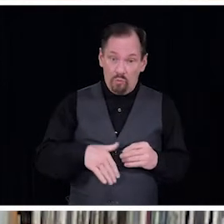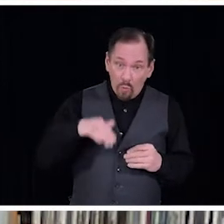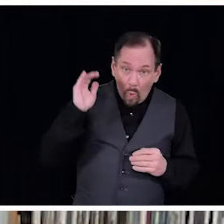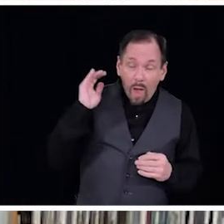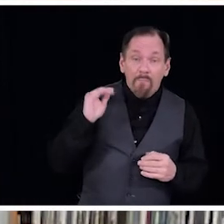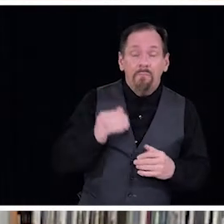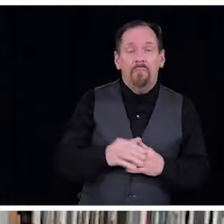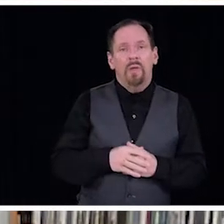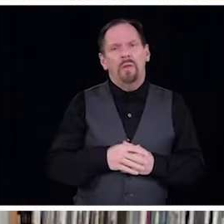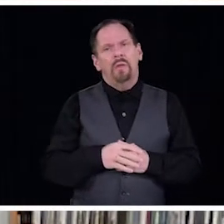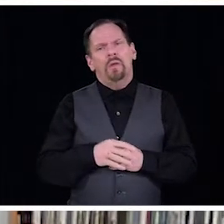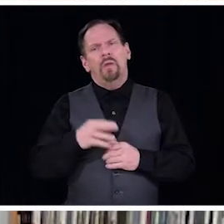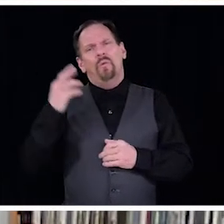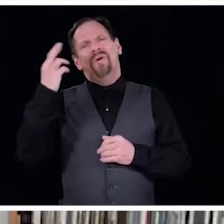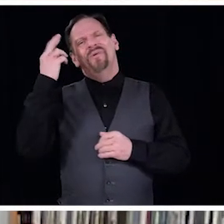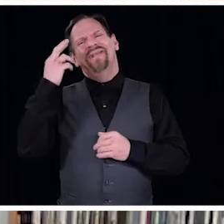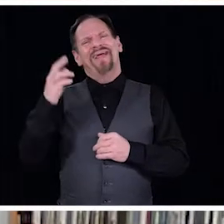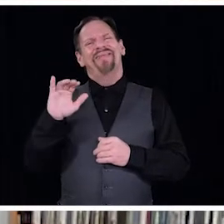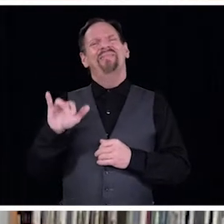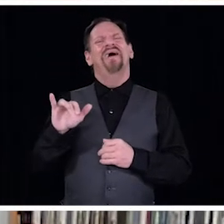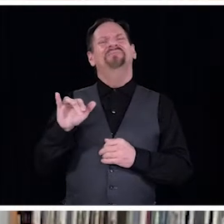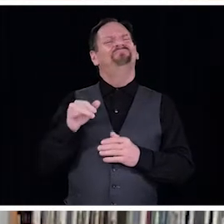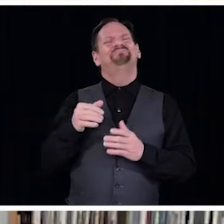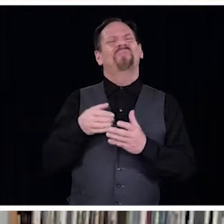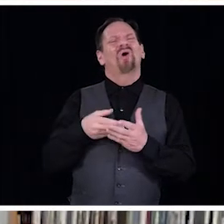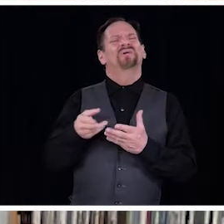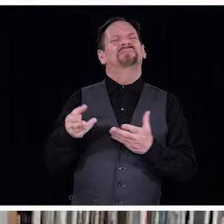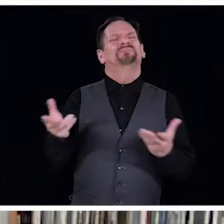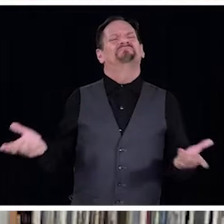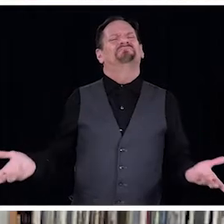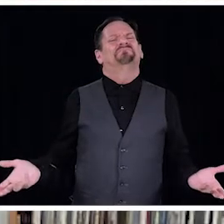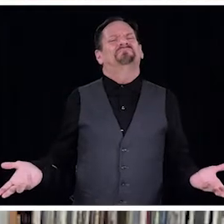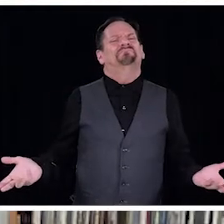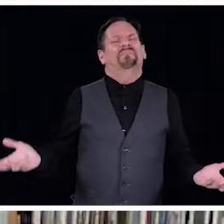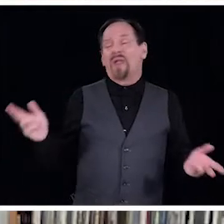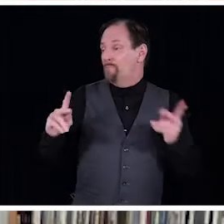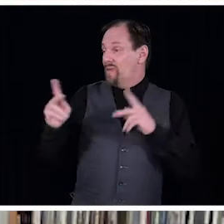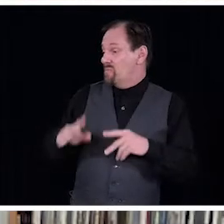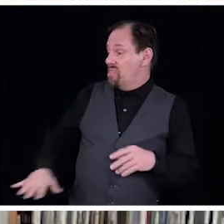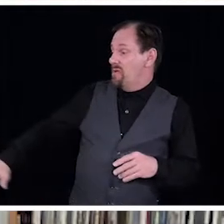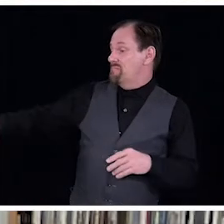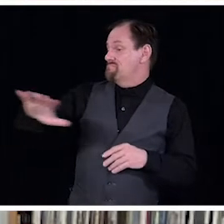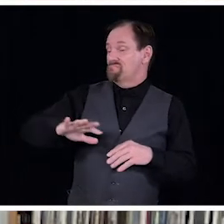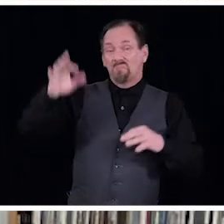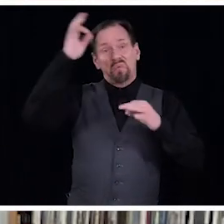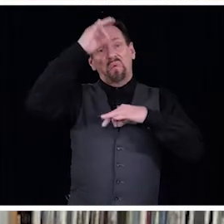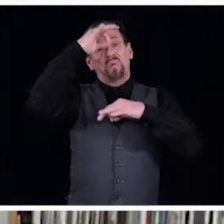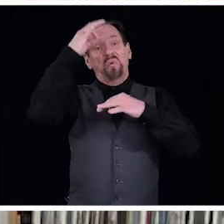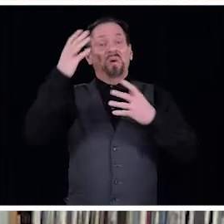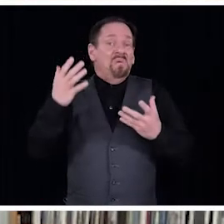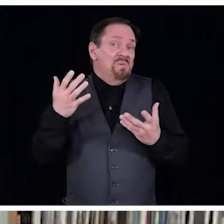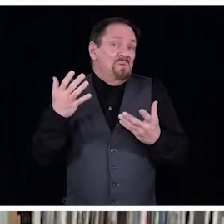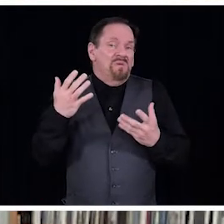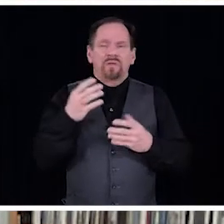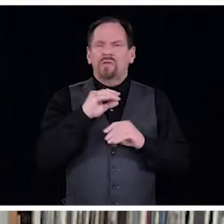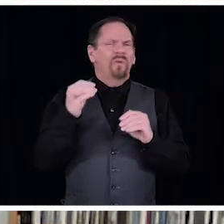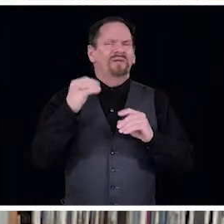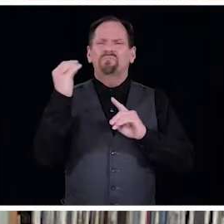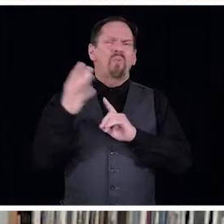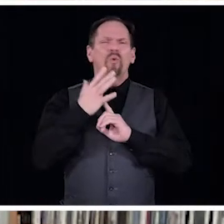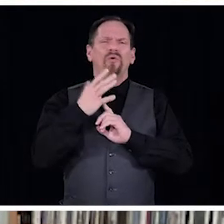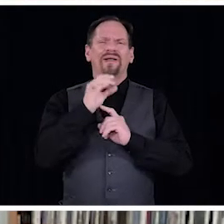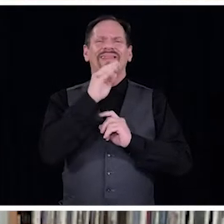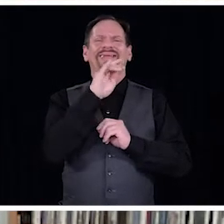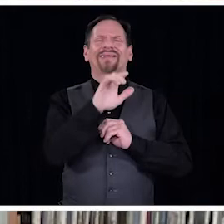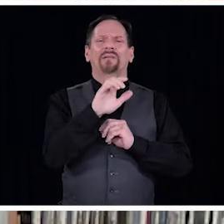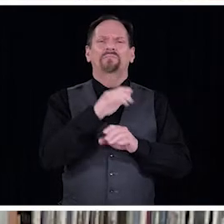become aware that for many people, these truths are far from self-evident. Many people had little exposure to this music in childhood, and they